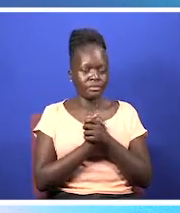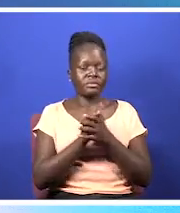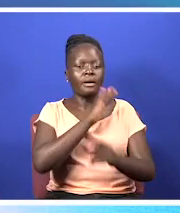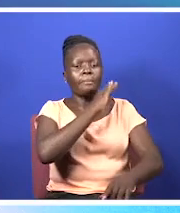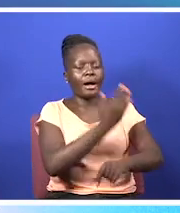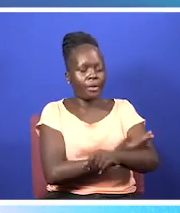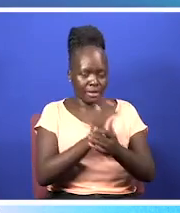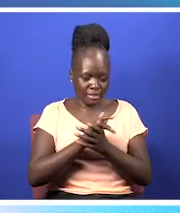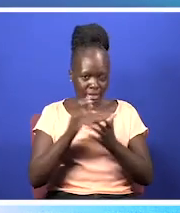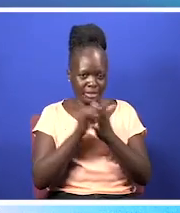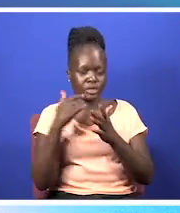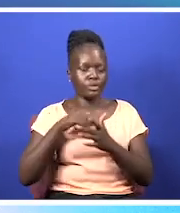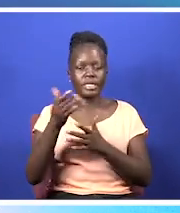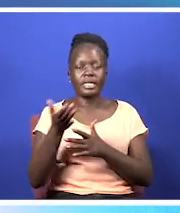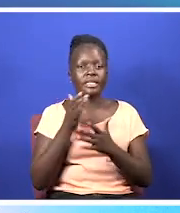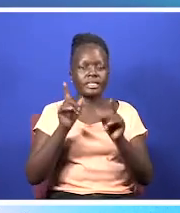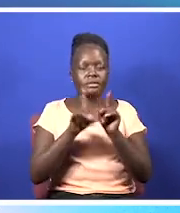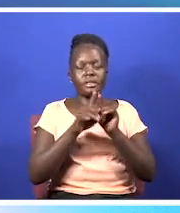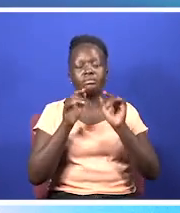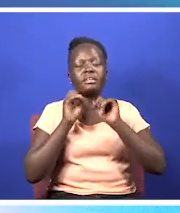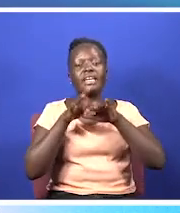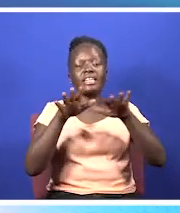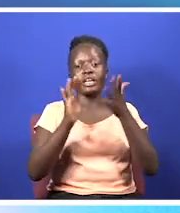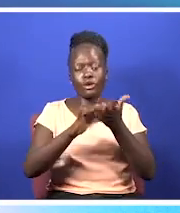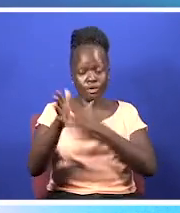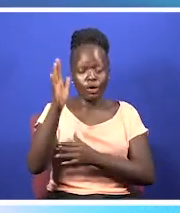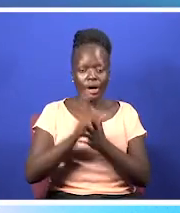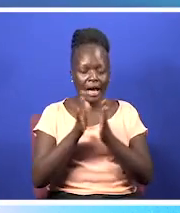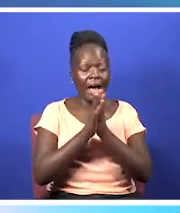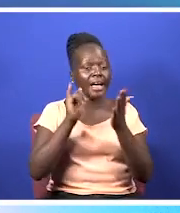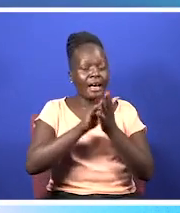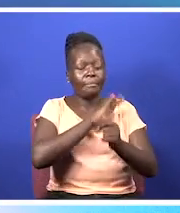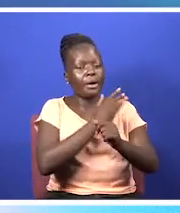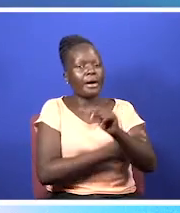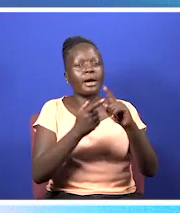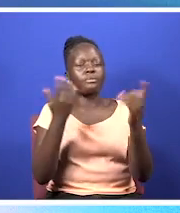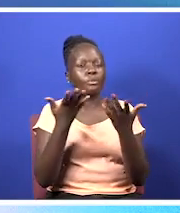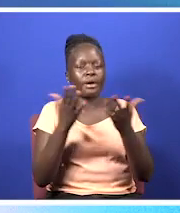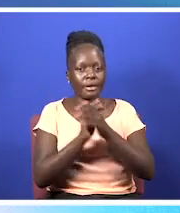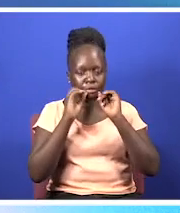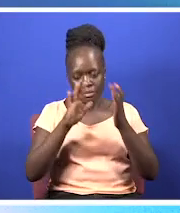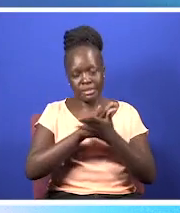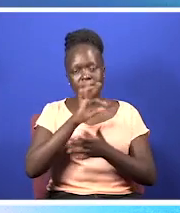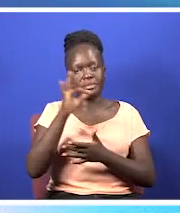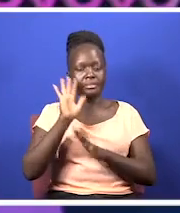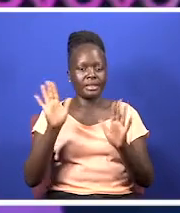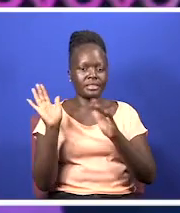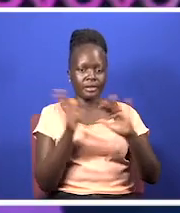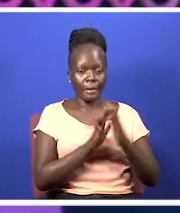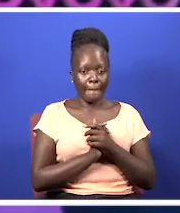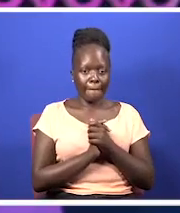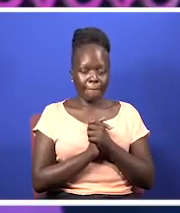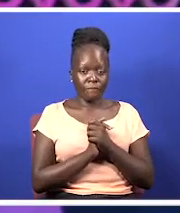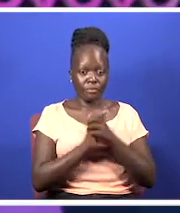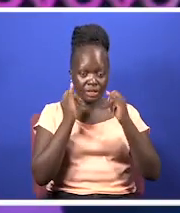the power that we need to radiate the glory of God. And of course, that power can only come from the blessed Holy Spirit. Now,